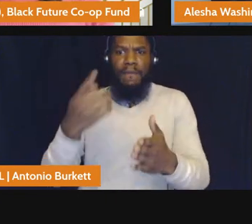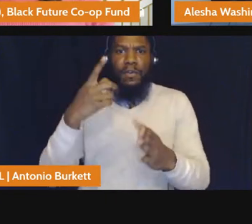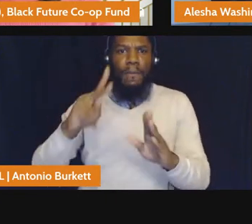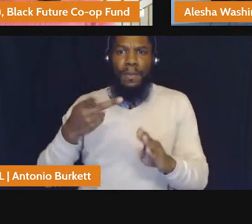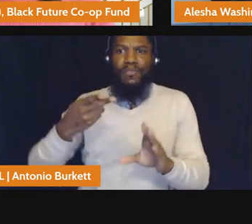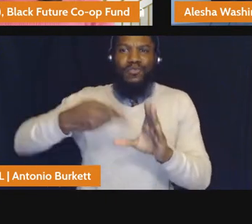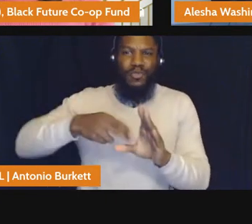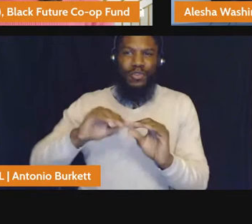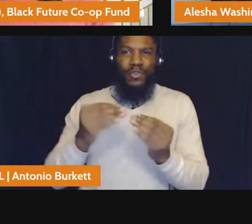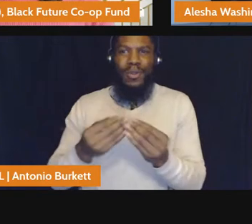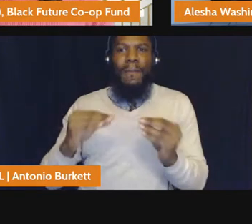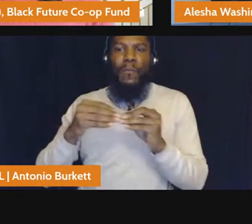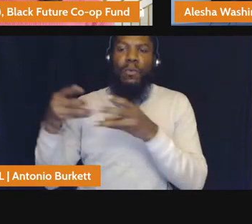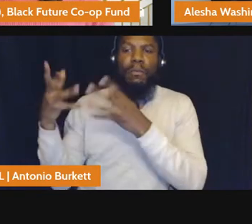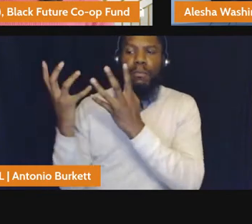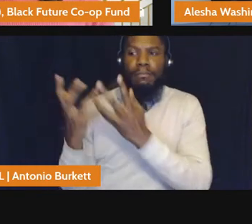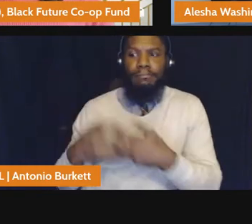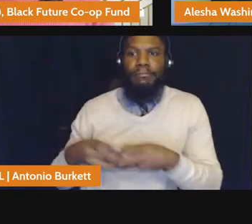make it.